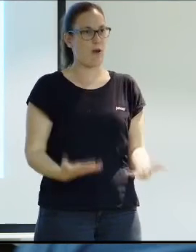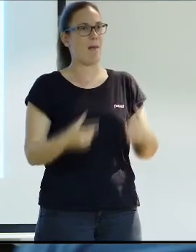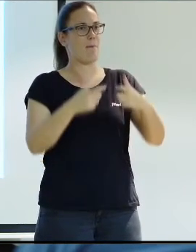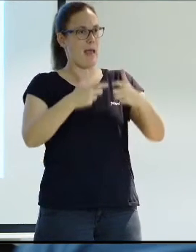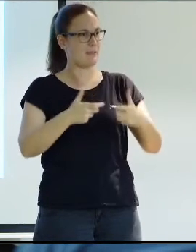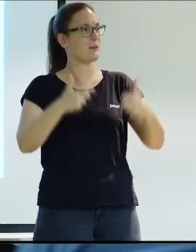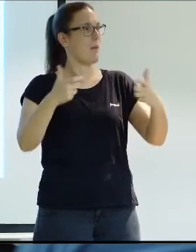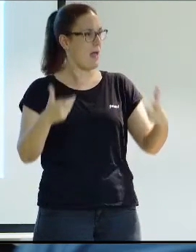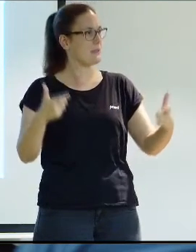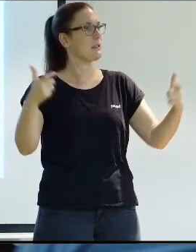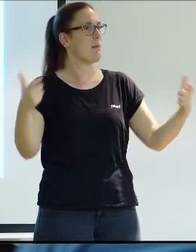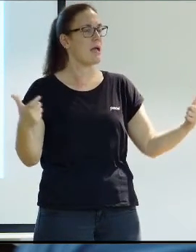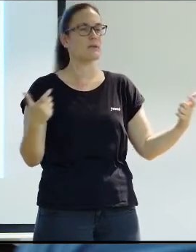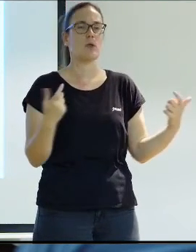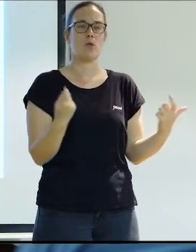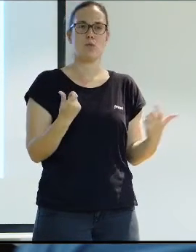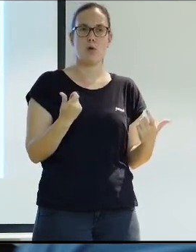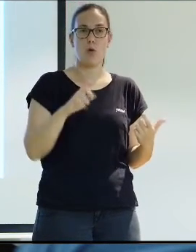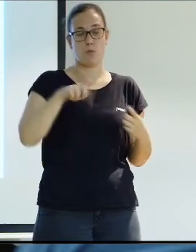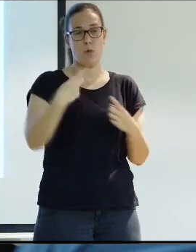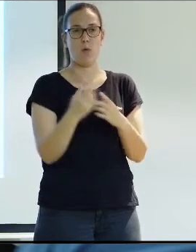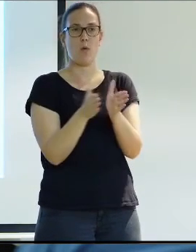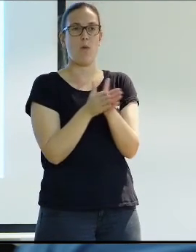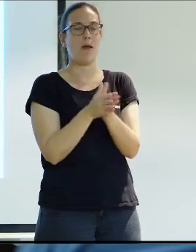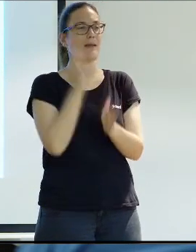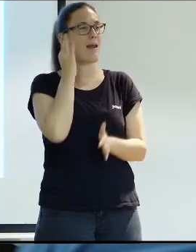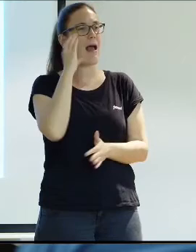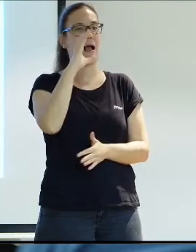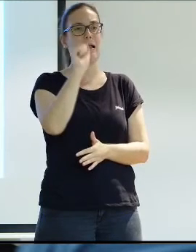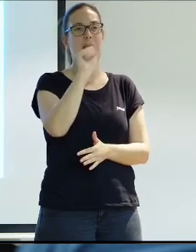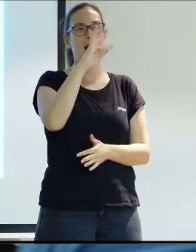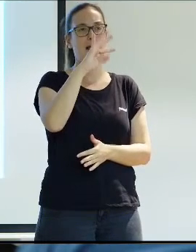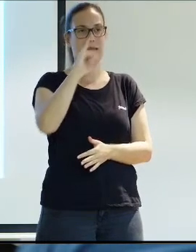now there are movements, and the colleague that